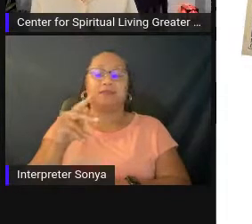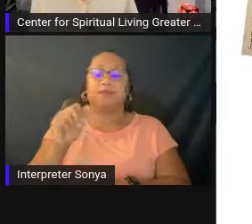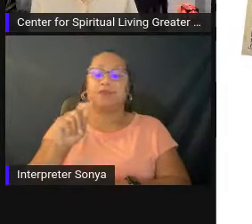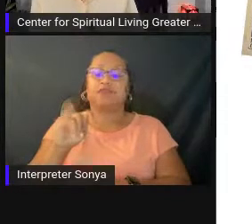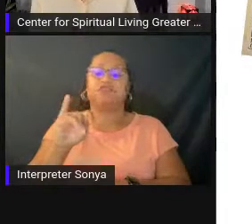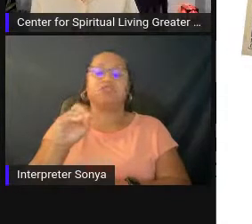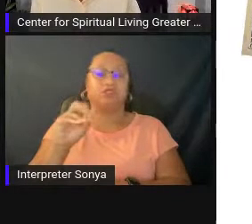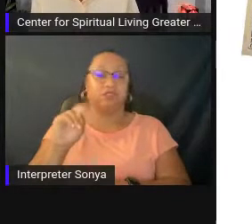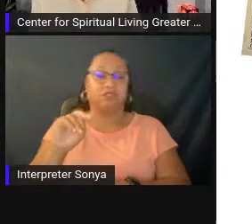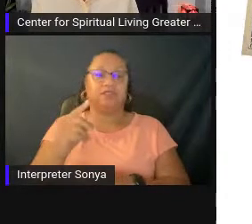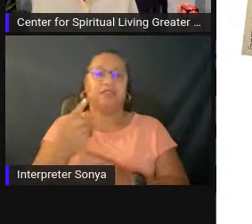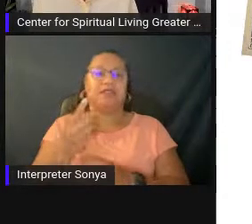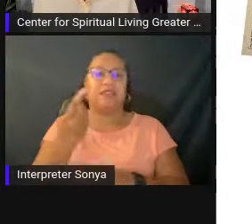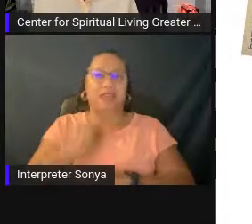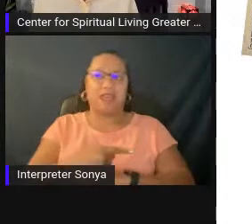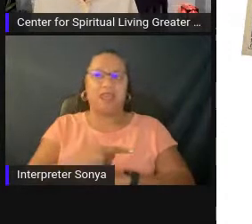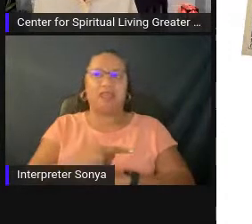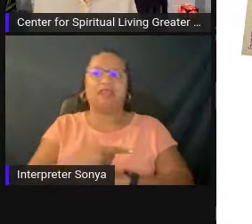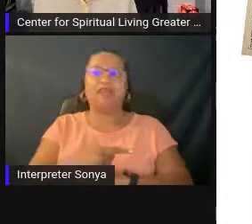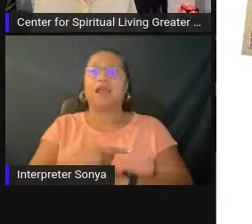migrated away from the South.